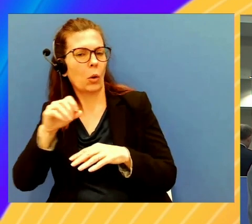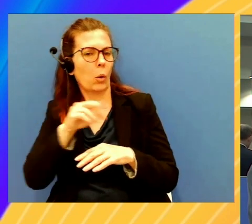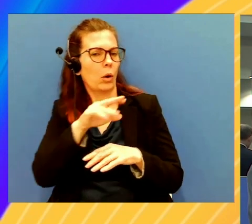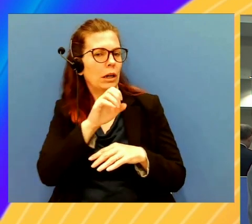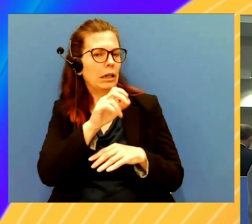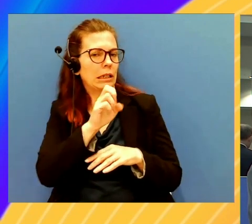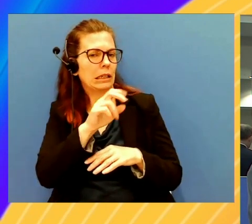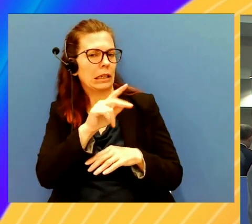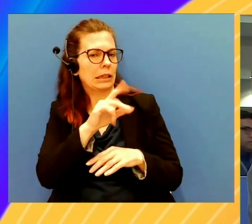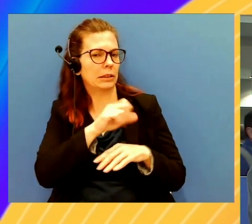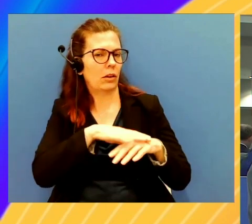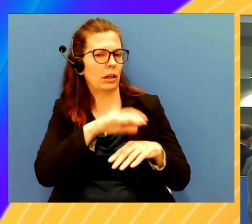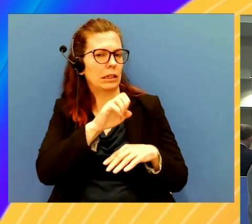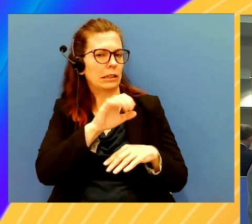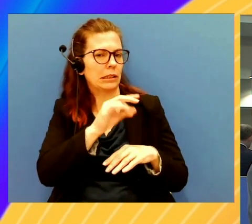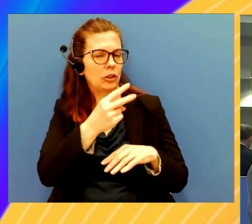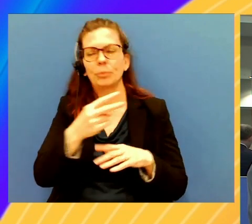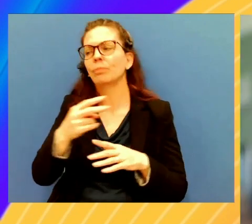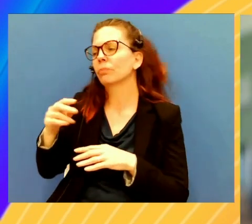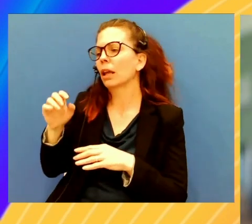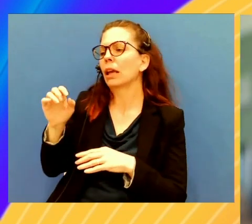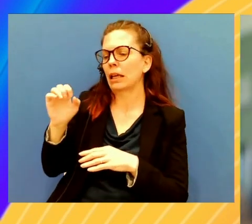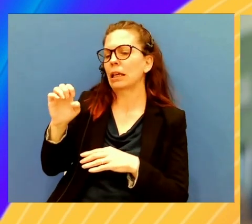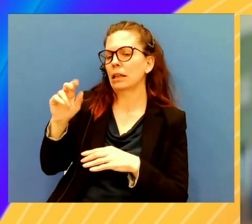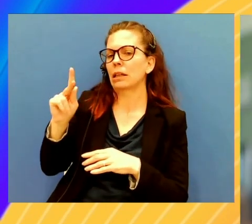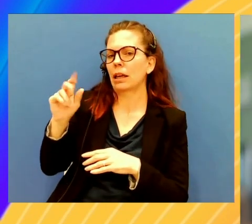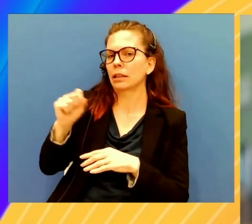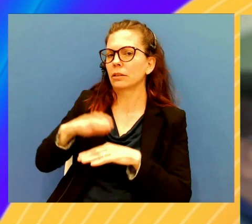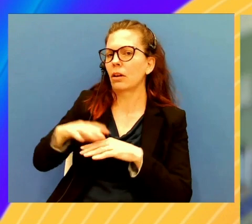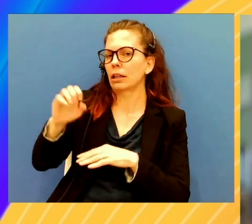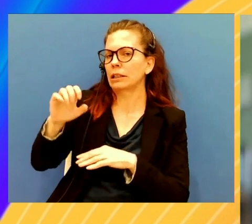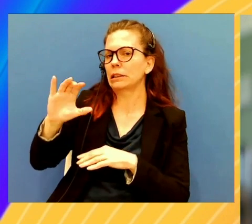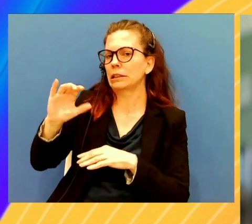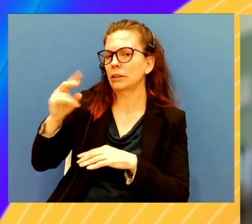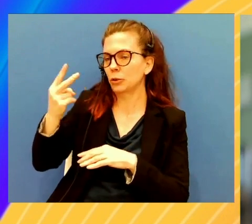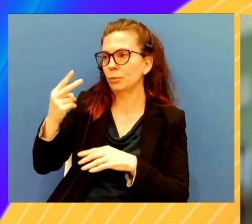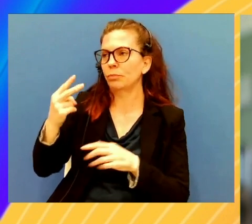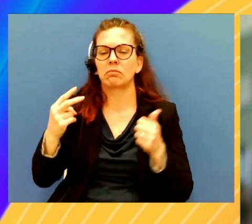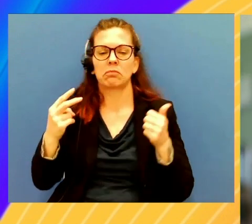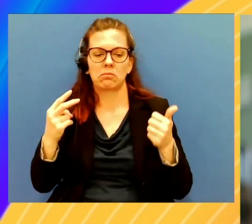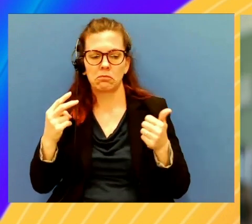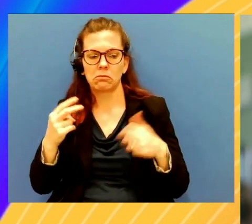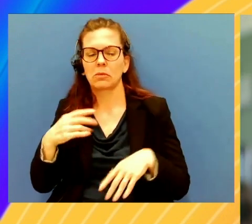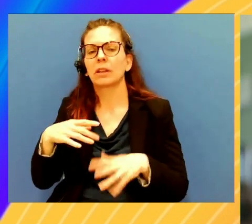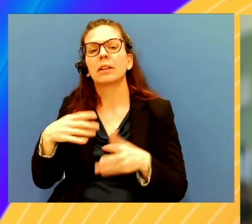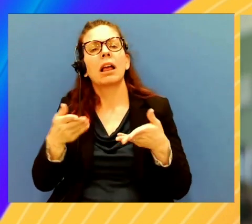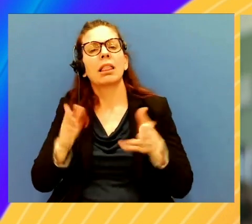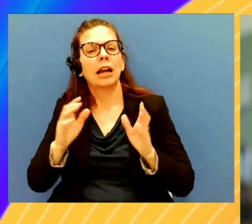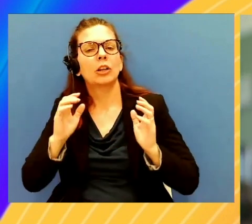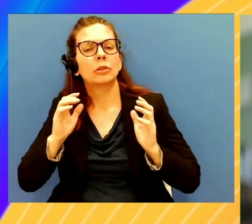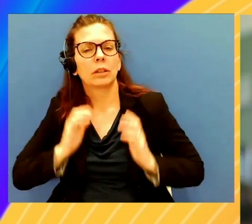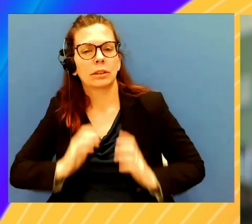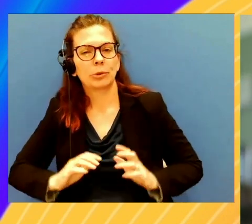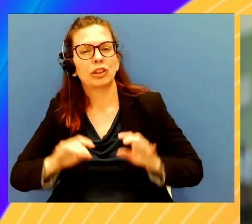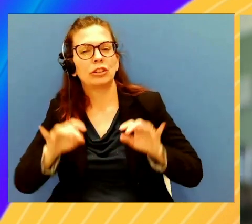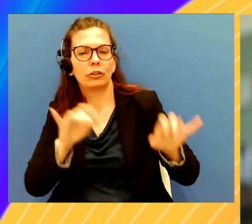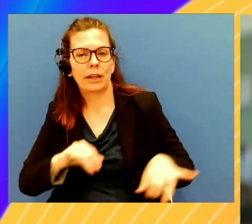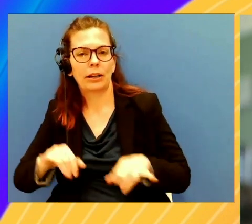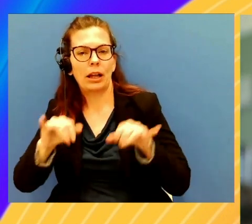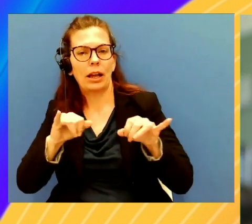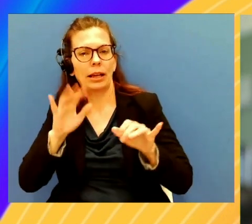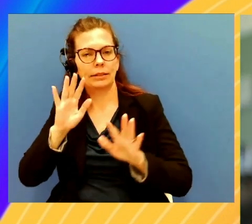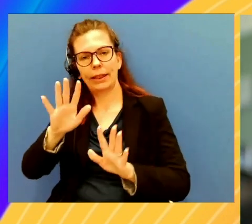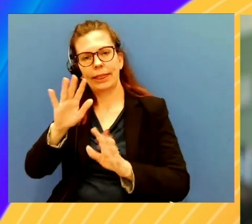EC2. Okay. Yeah. And well, like I said, this allows customers to standardize their security and observability posture.